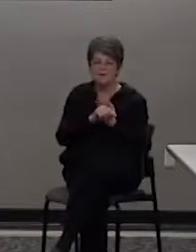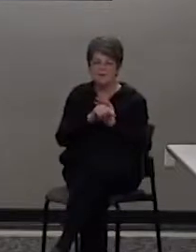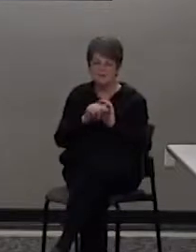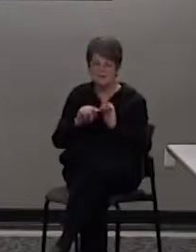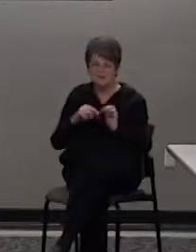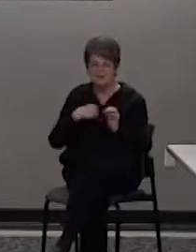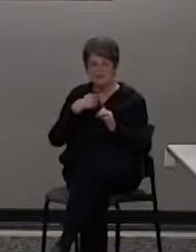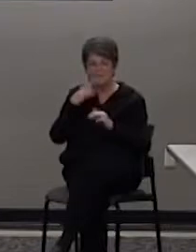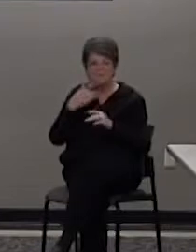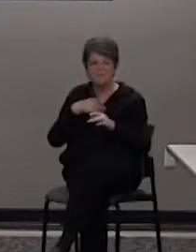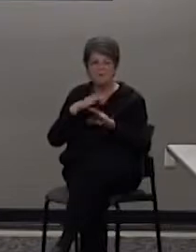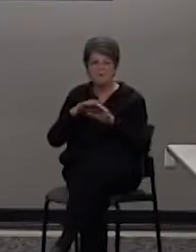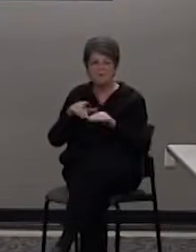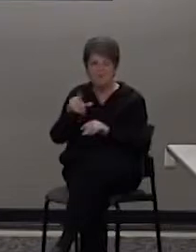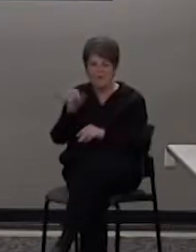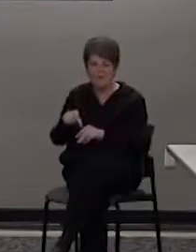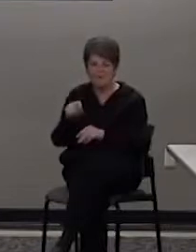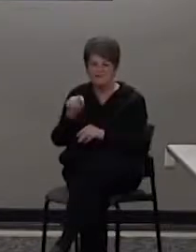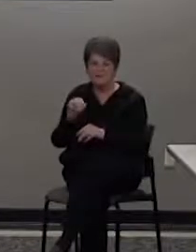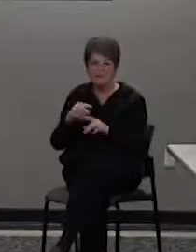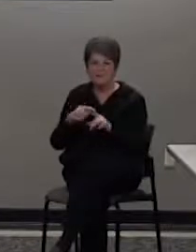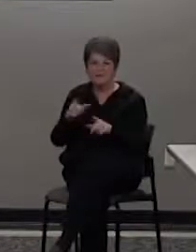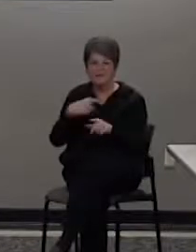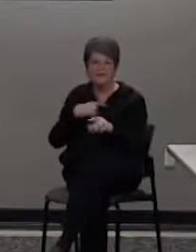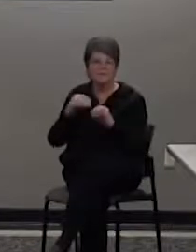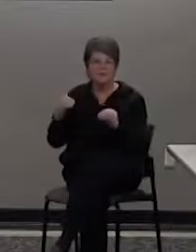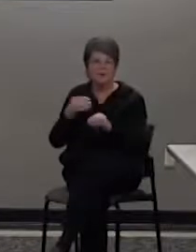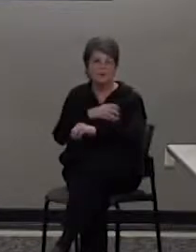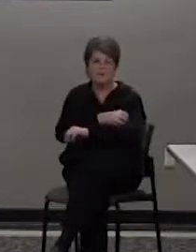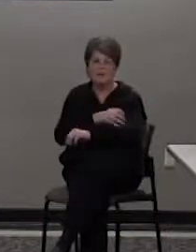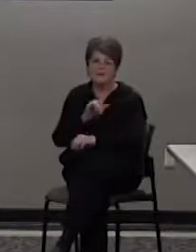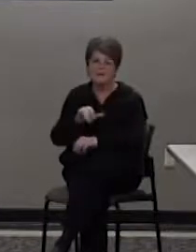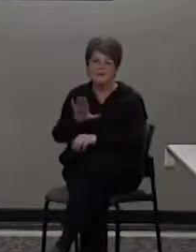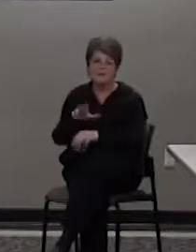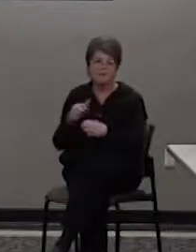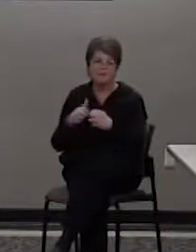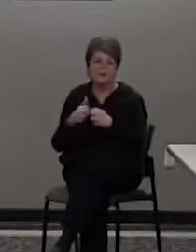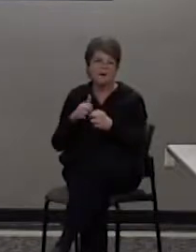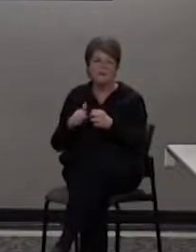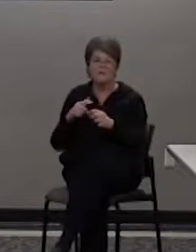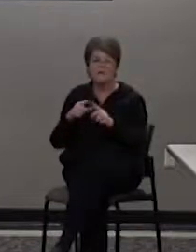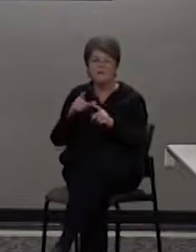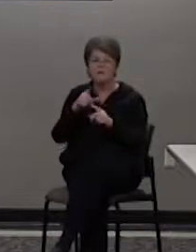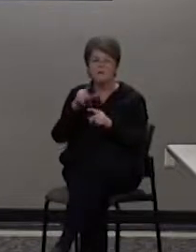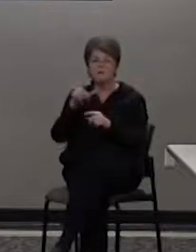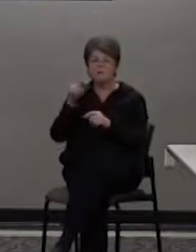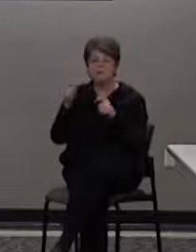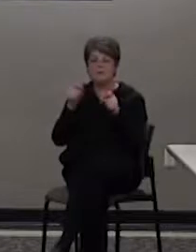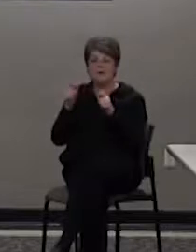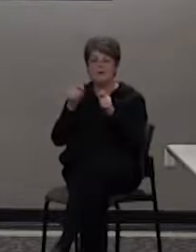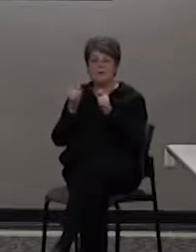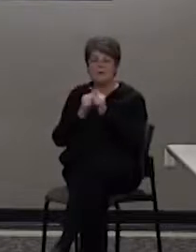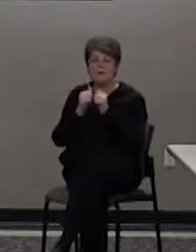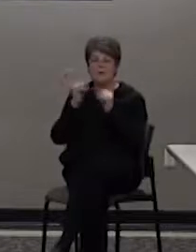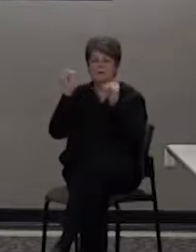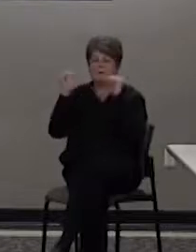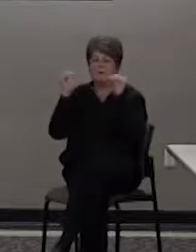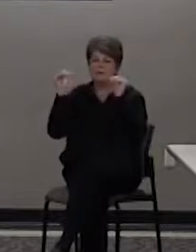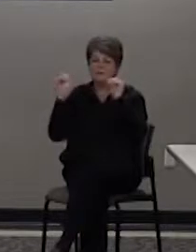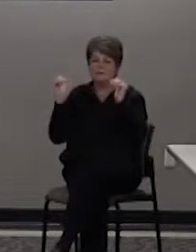I tell my children that they have to do it, but they have no power, so that's their problem. When you're dealing with other sentient beings,